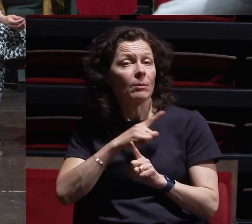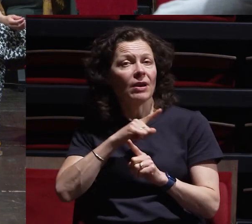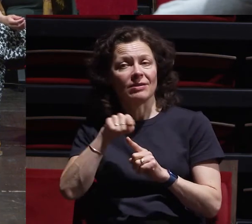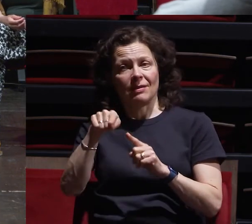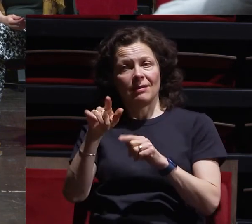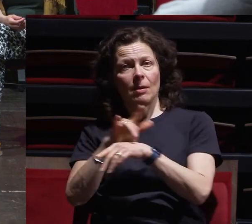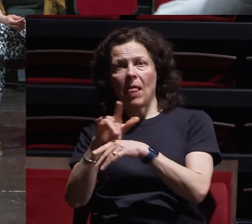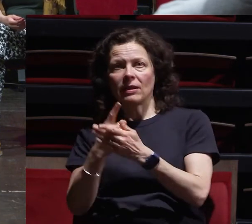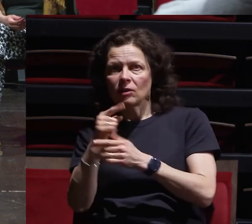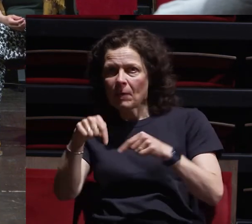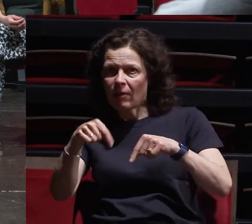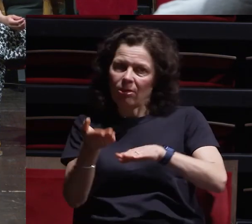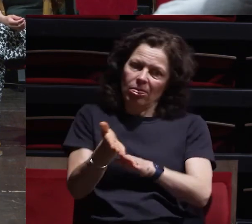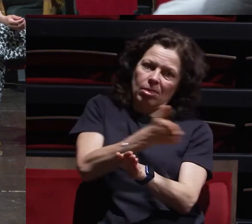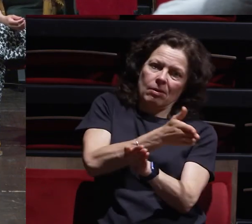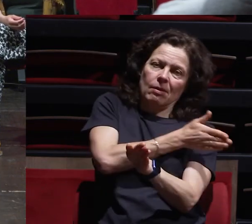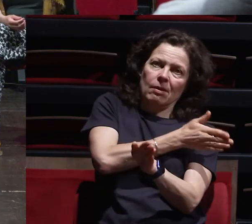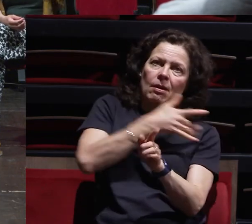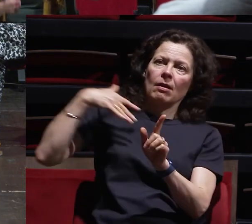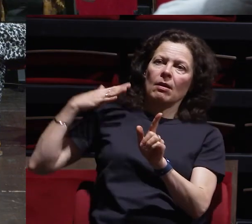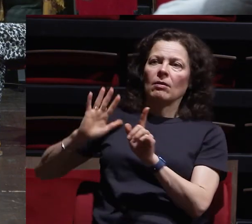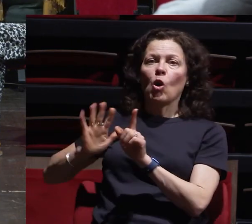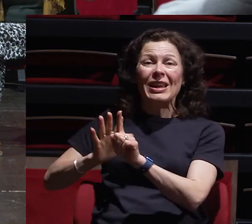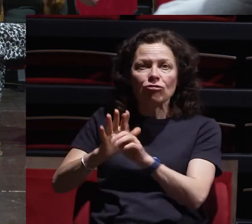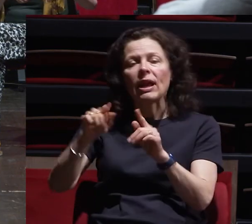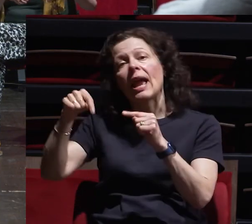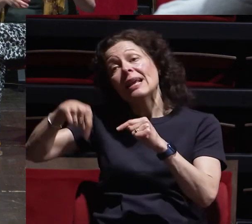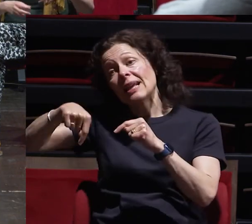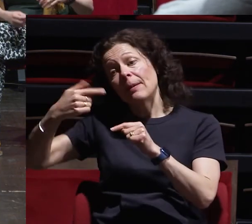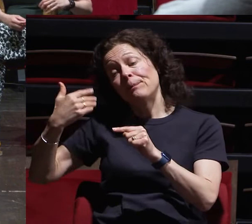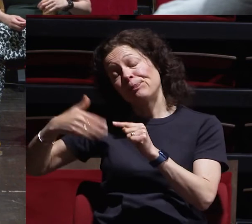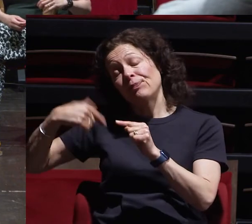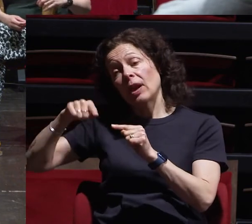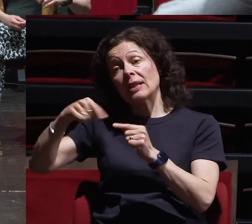that's not what the play was about. It was about how they're treated here.